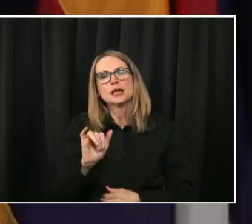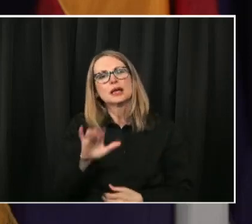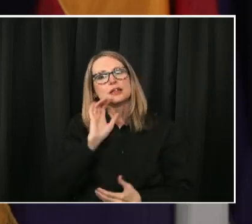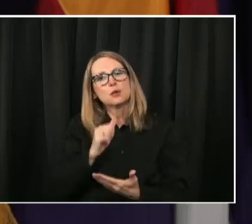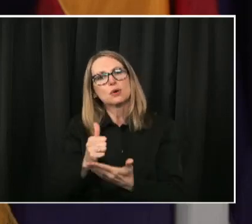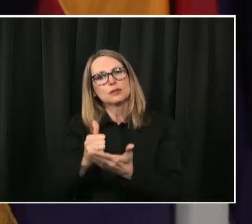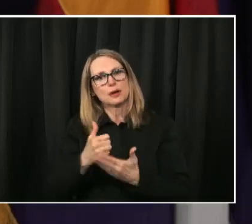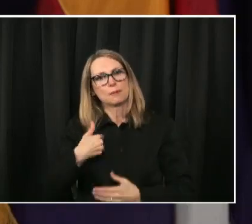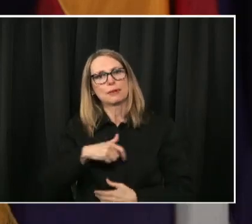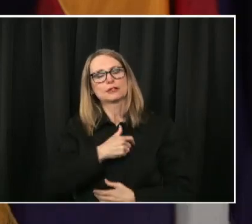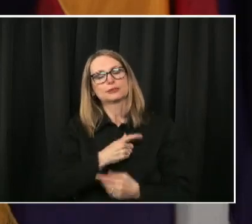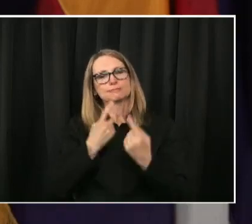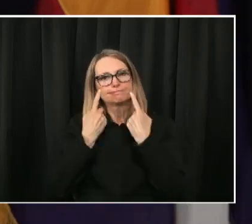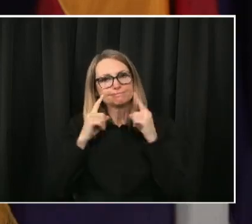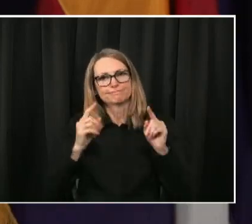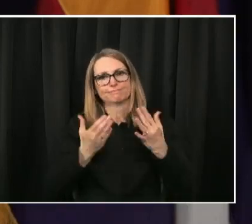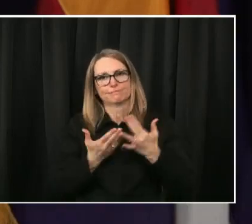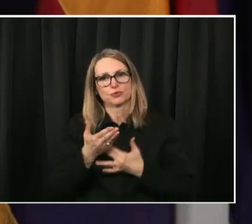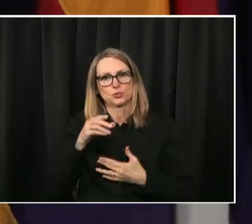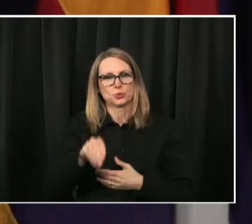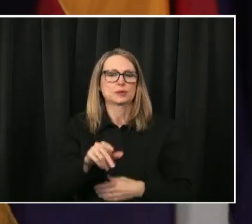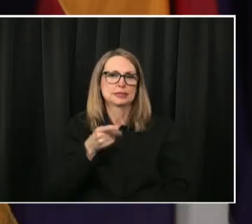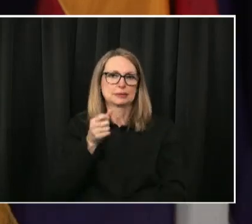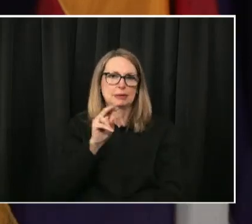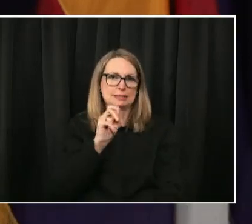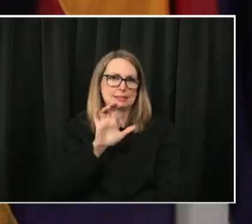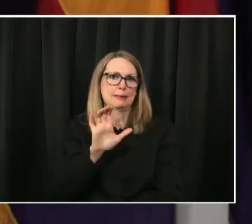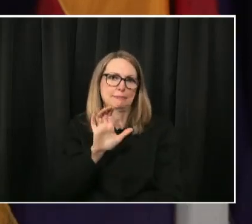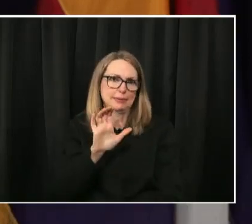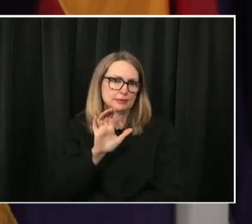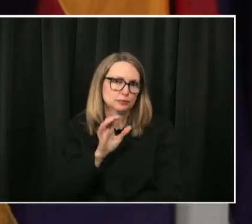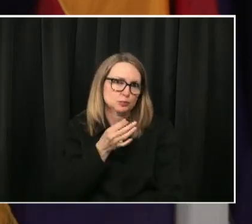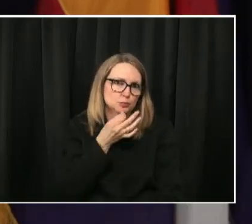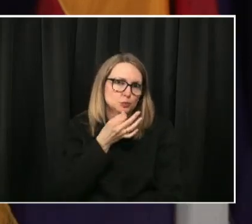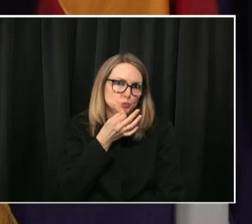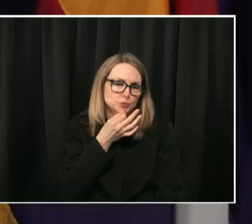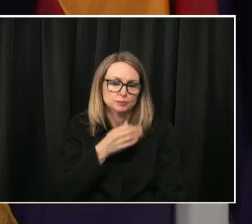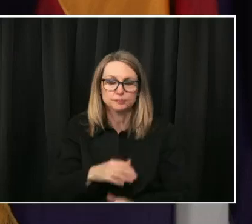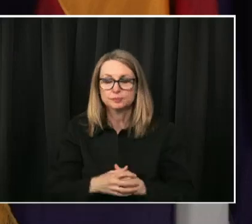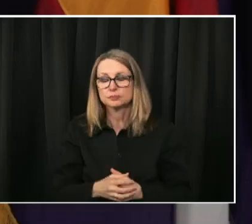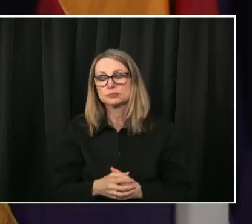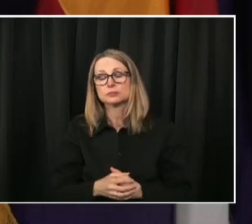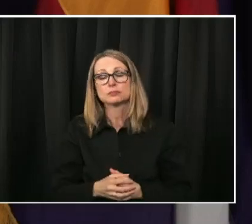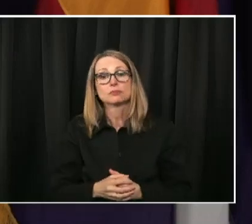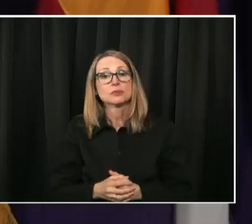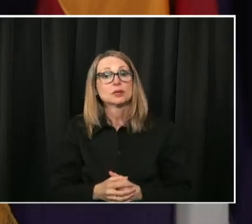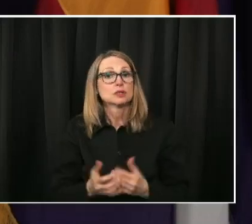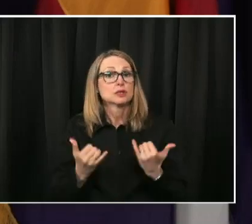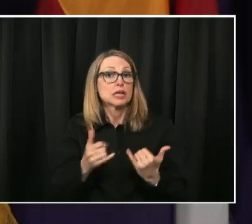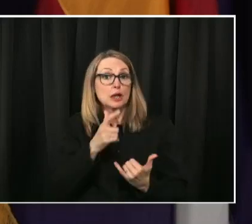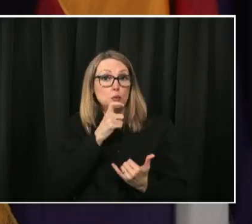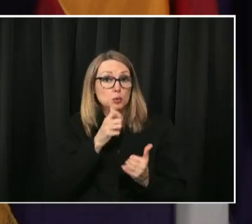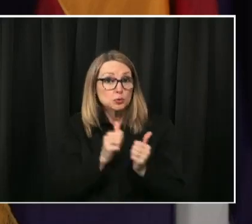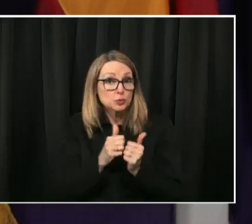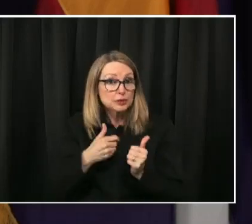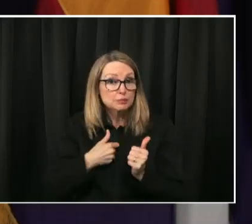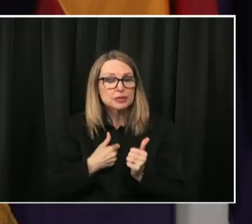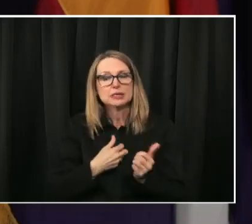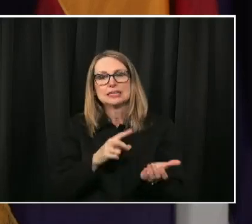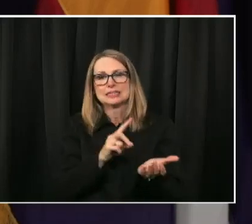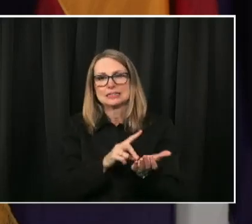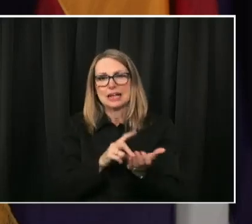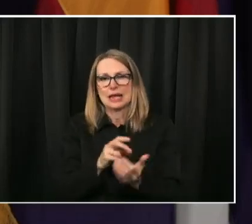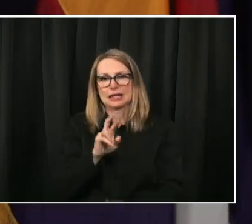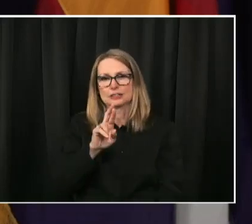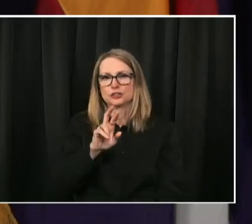from this pandemic sooner rather than later. Today, we're joined by State Epidemiologist Dr. Rachel Herlihy and the